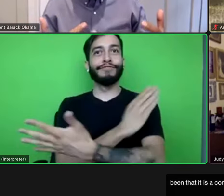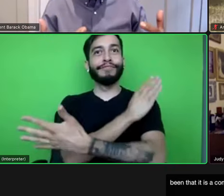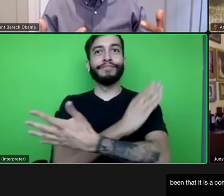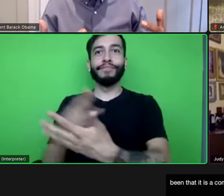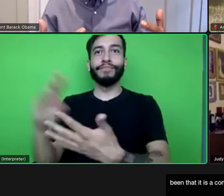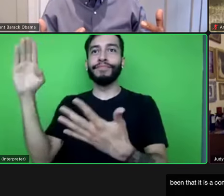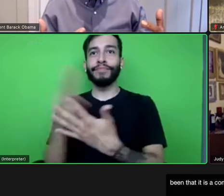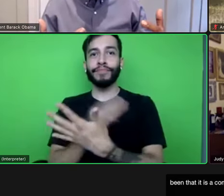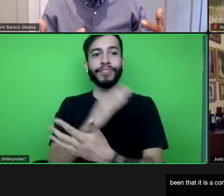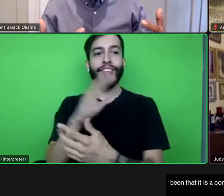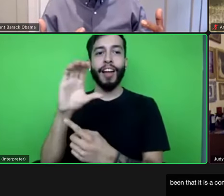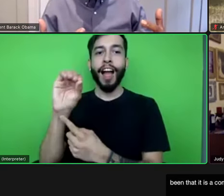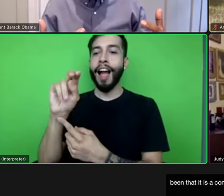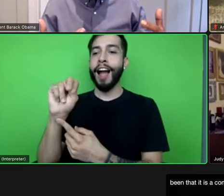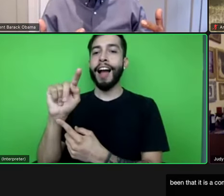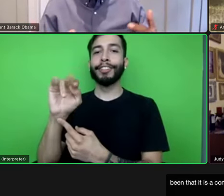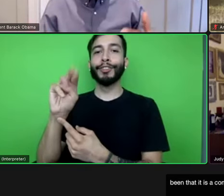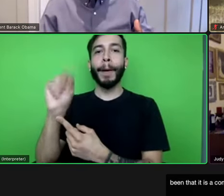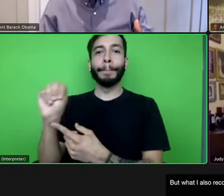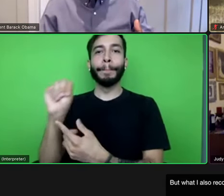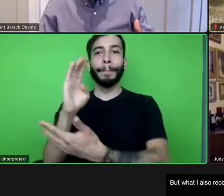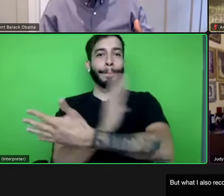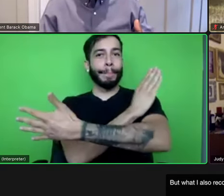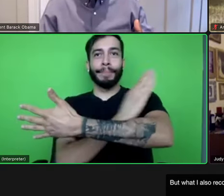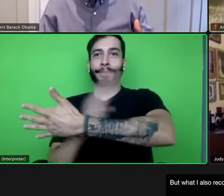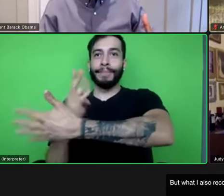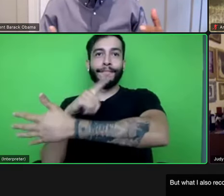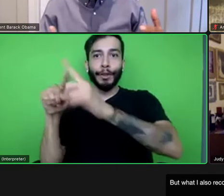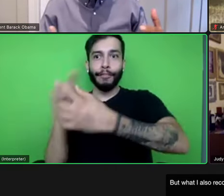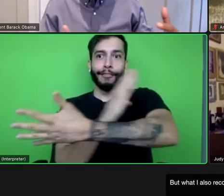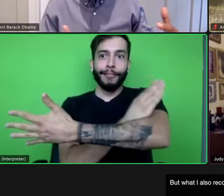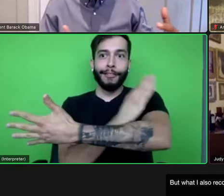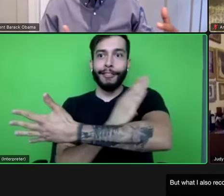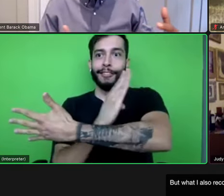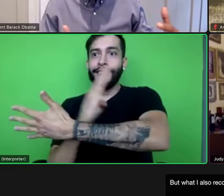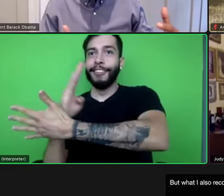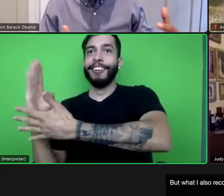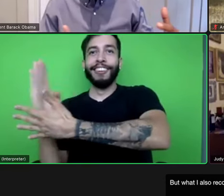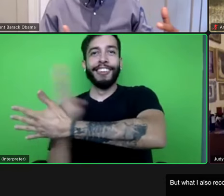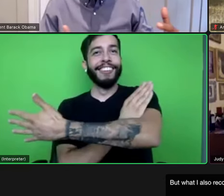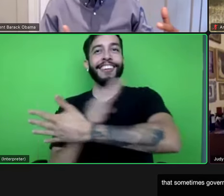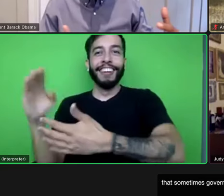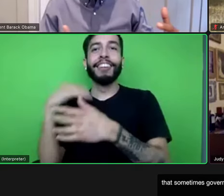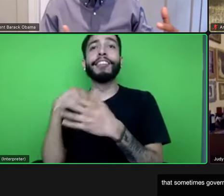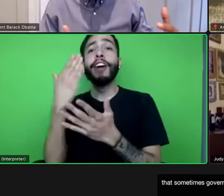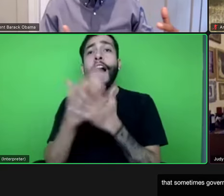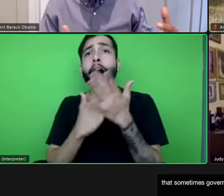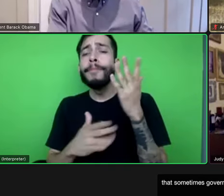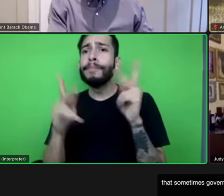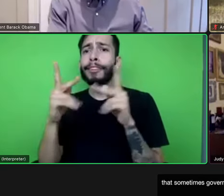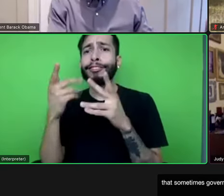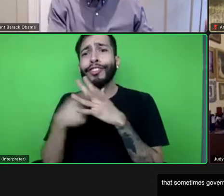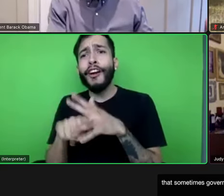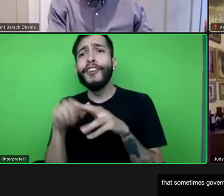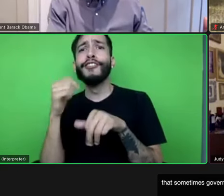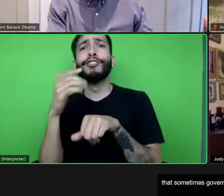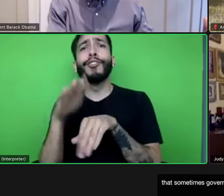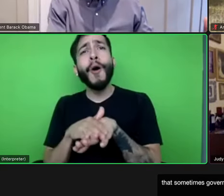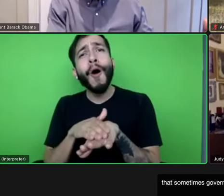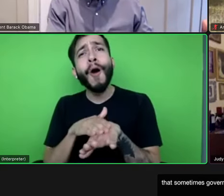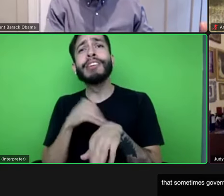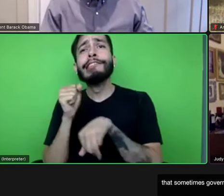that sometimes government is so slow and can be so disappointing that I,